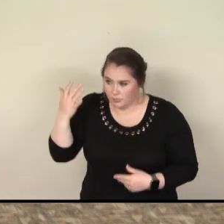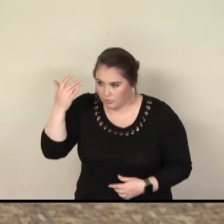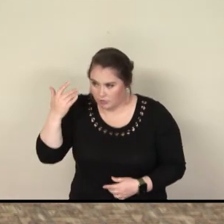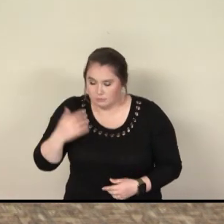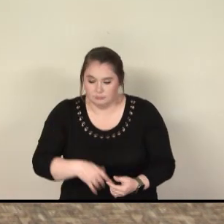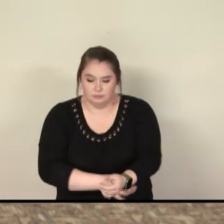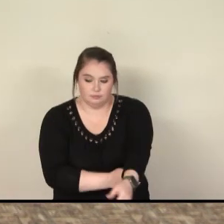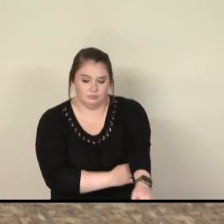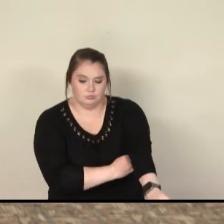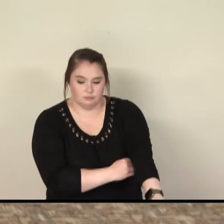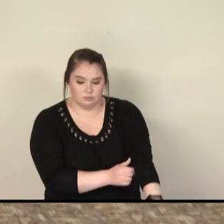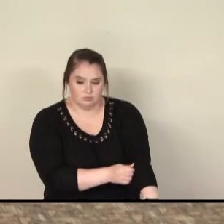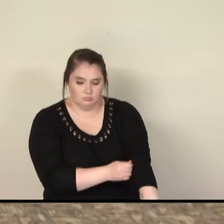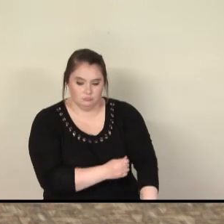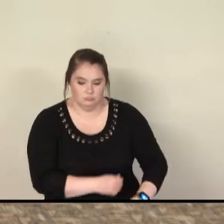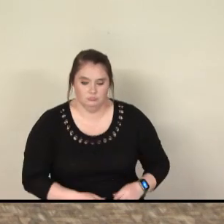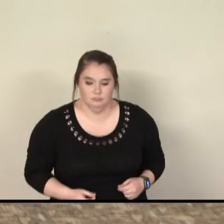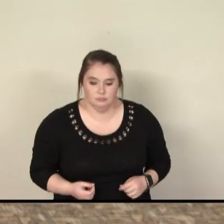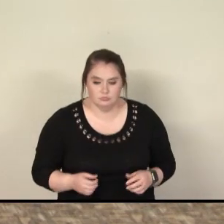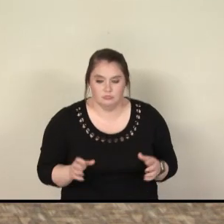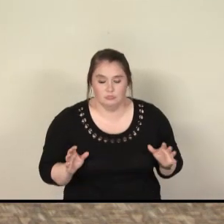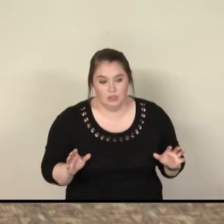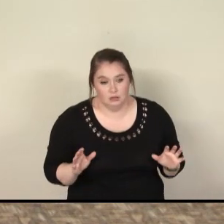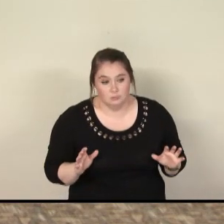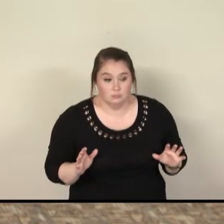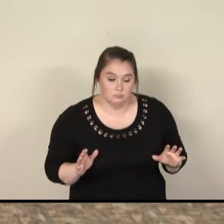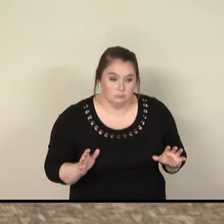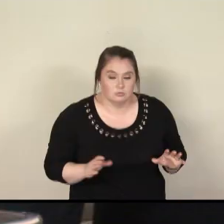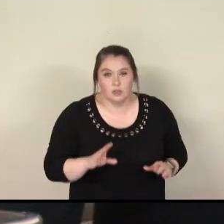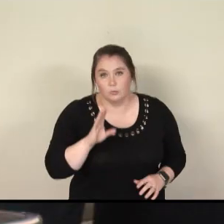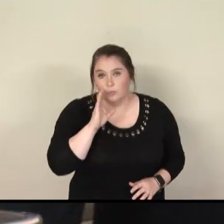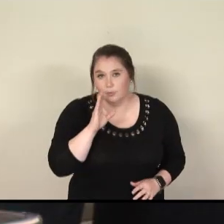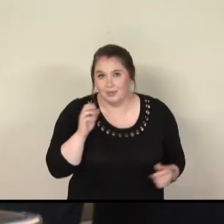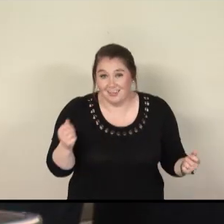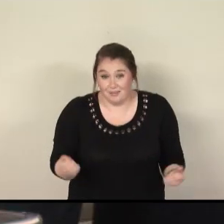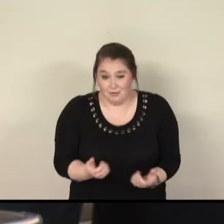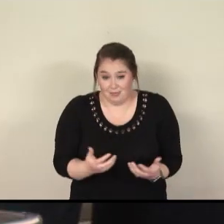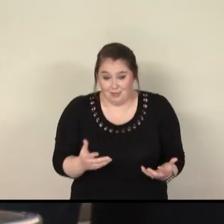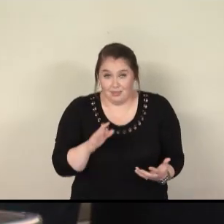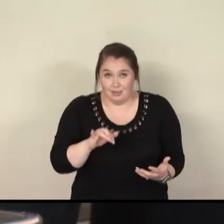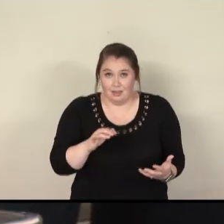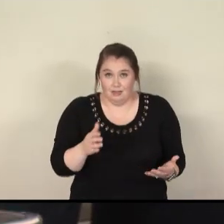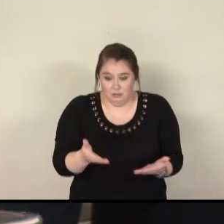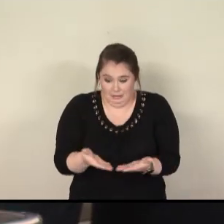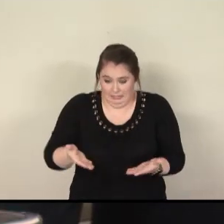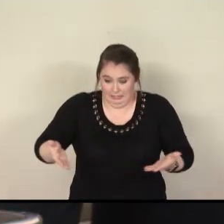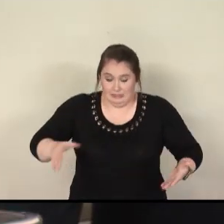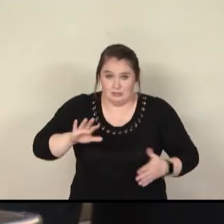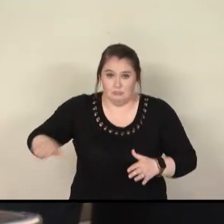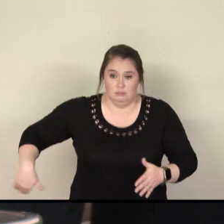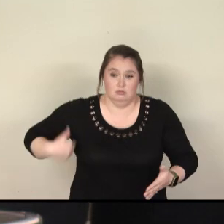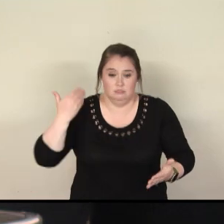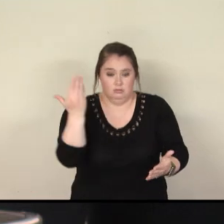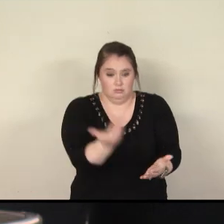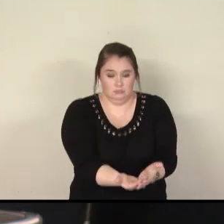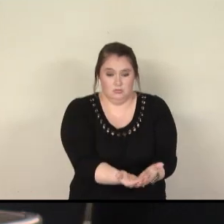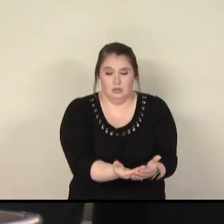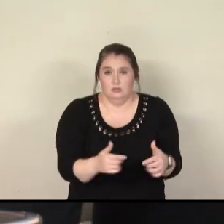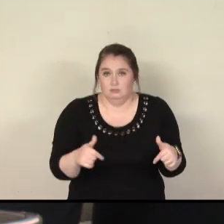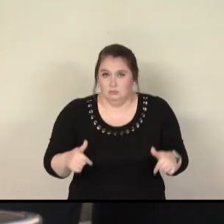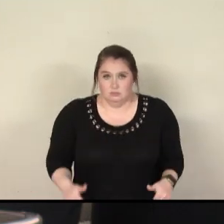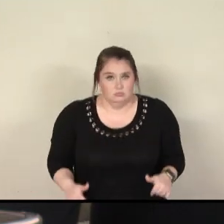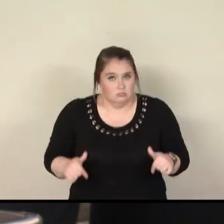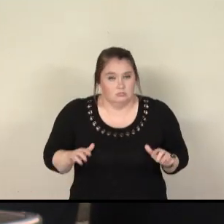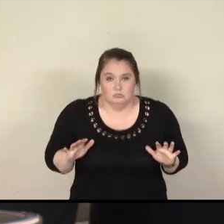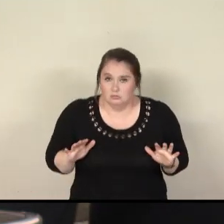Well, Doug probably could, perhaps. it will be all of the materials that are delivered for the project. This will not be a tilt wall project,